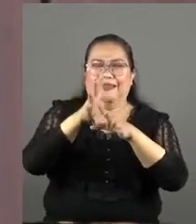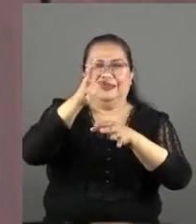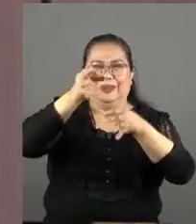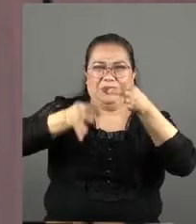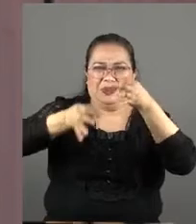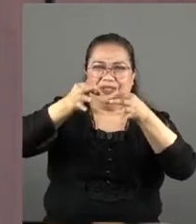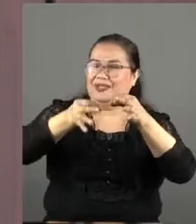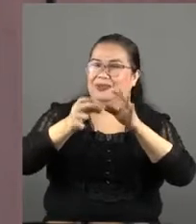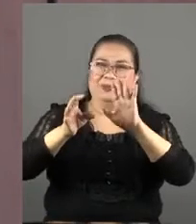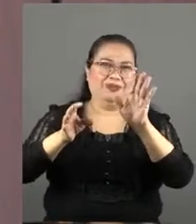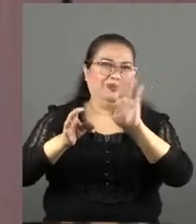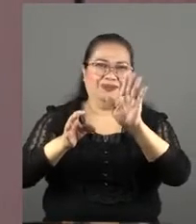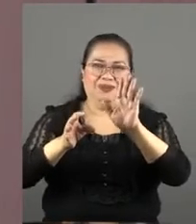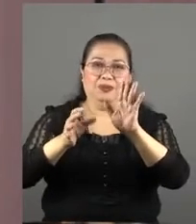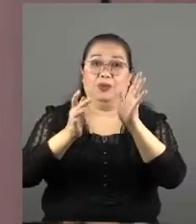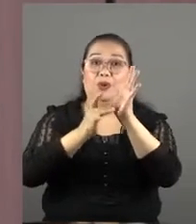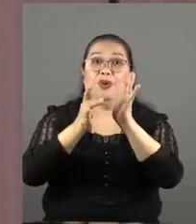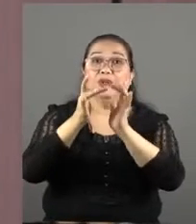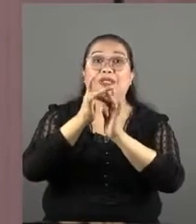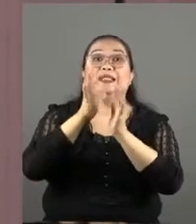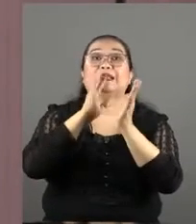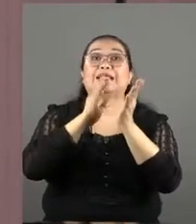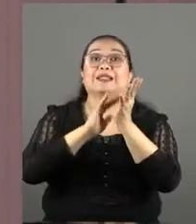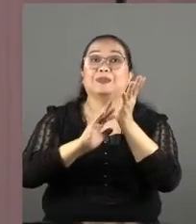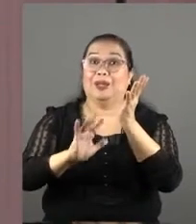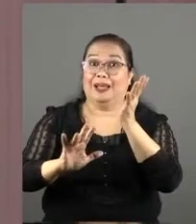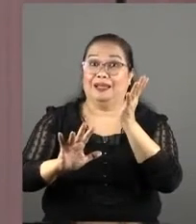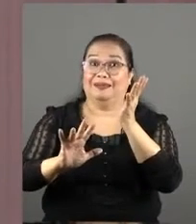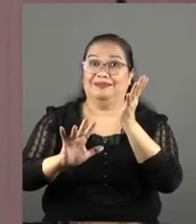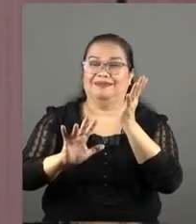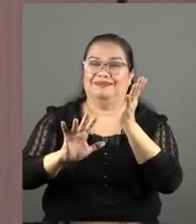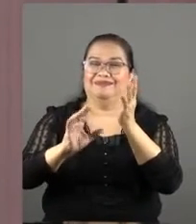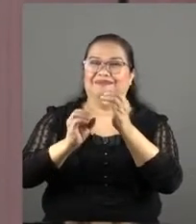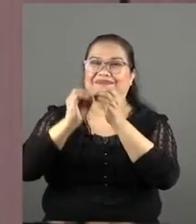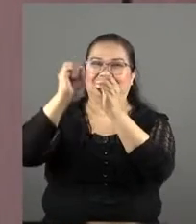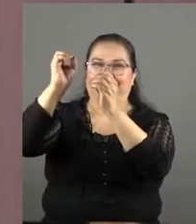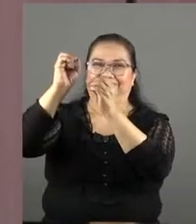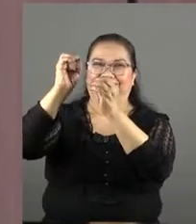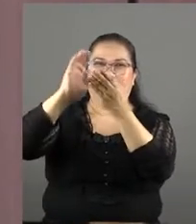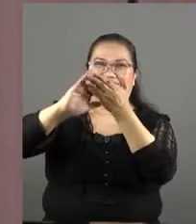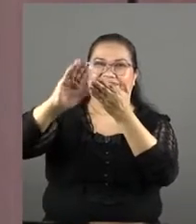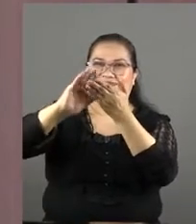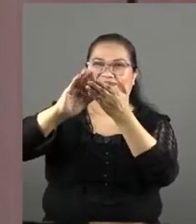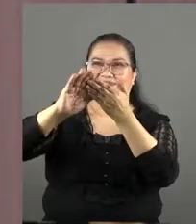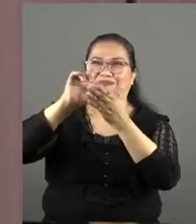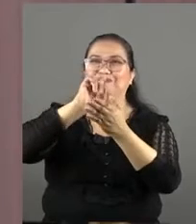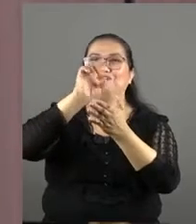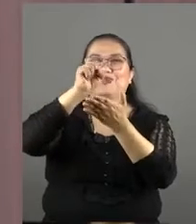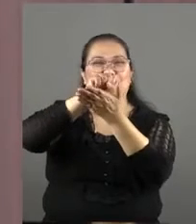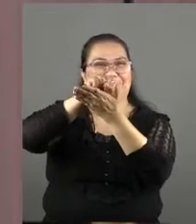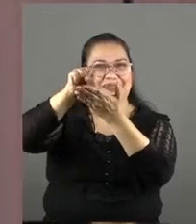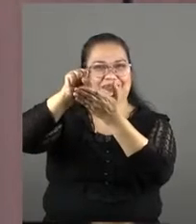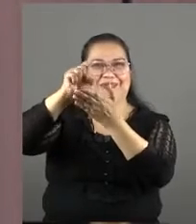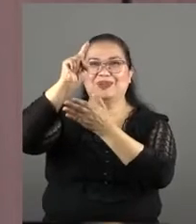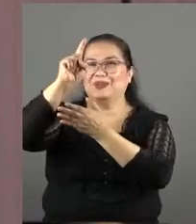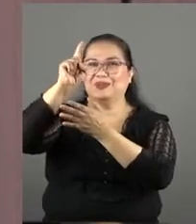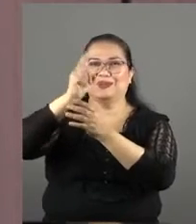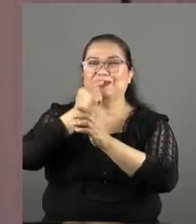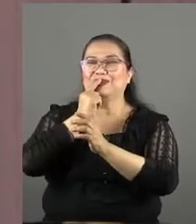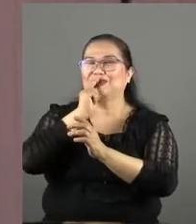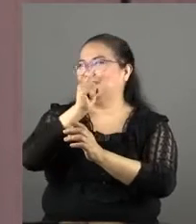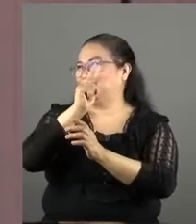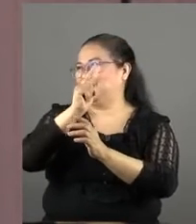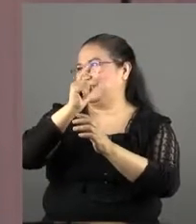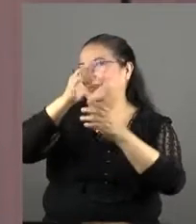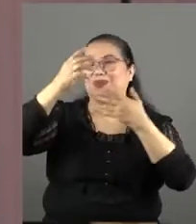judgment. Jesus' blood is an offer of forgiveness. It's a sincere one. It's a genuine